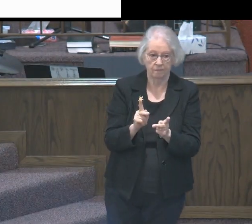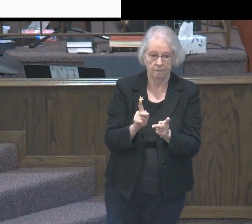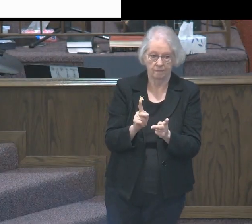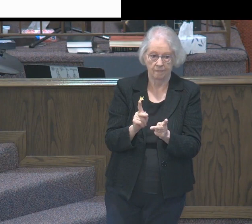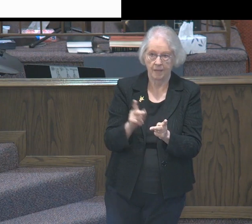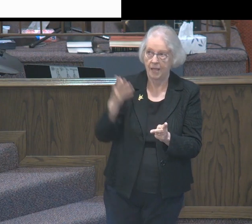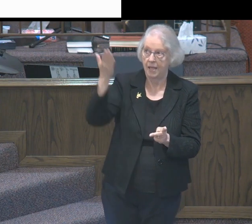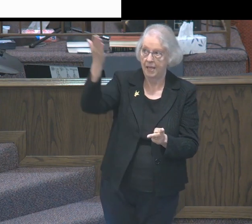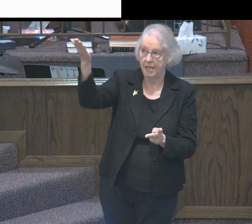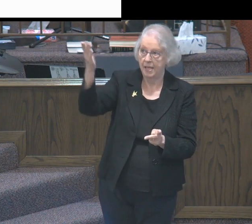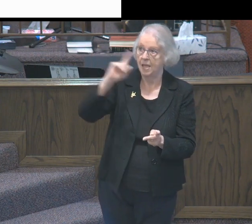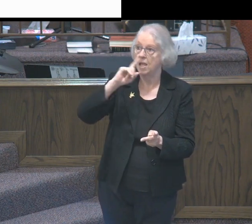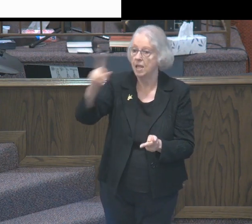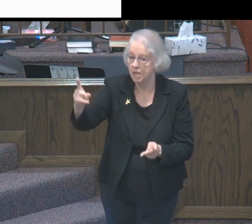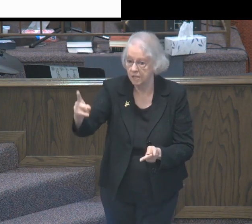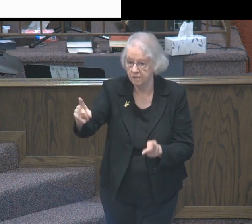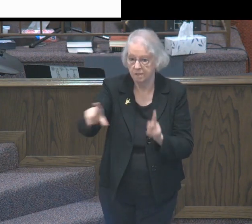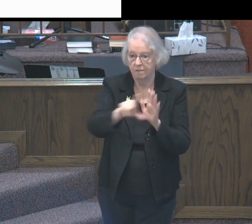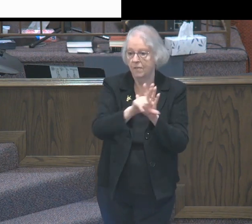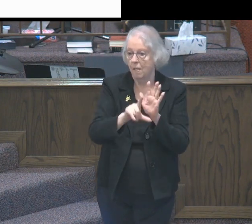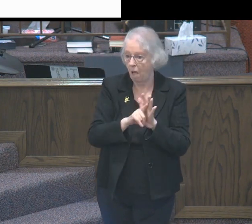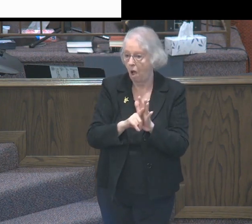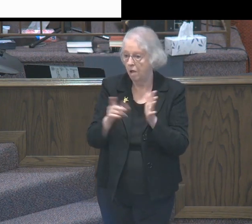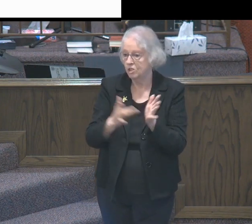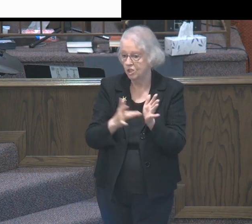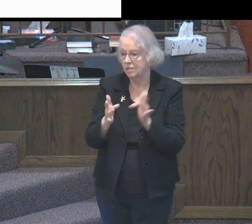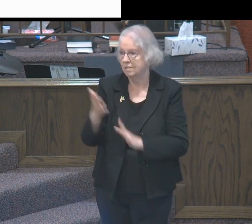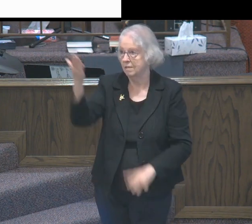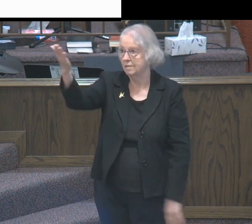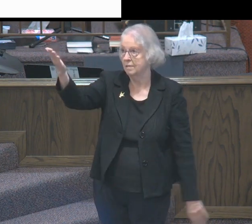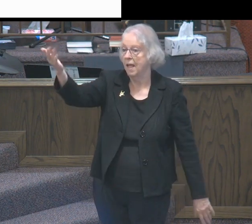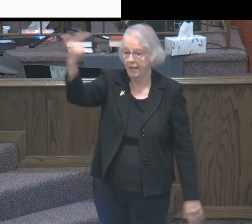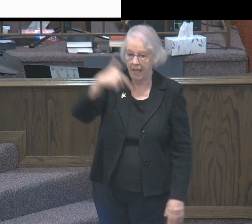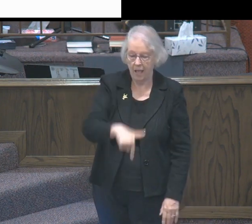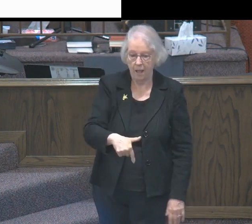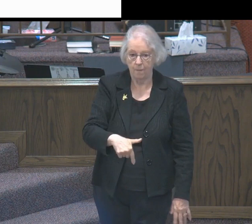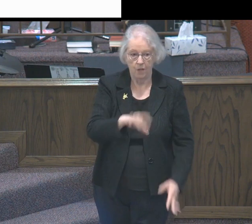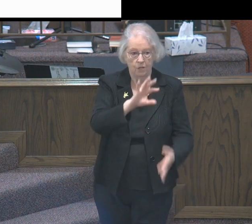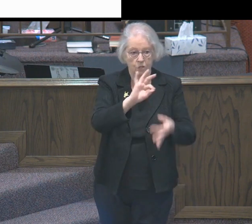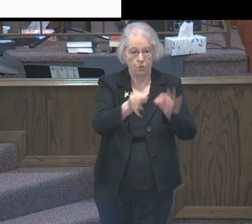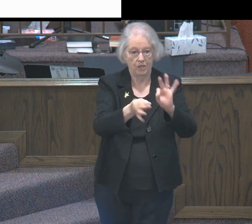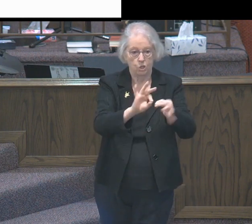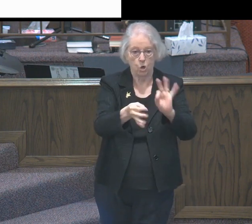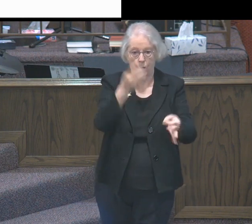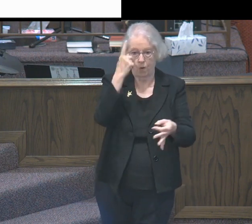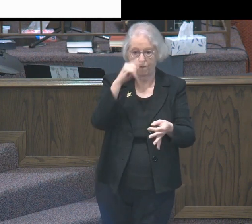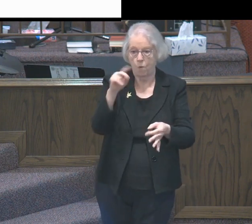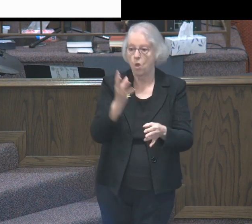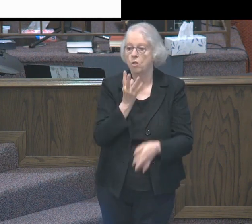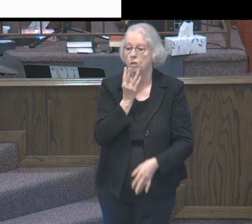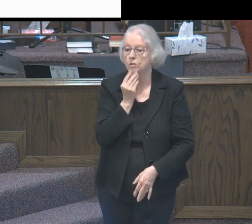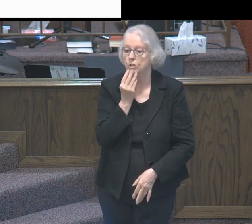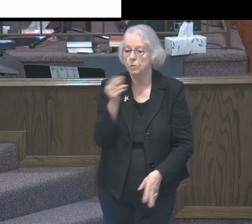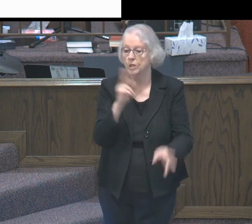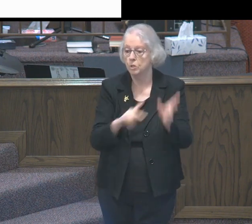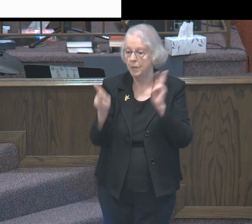relates to truth, as it relates to another good man, if I slander you, then I've just taken the essence of the law